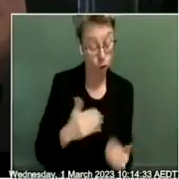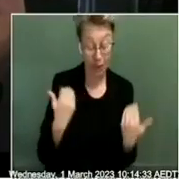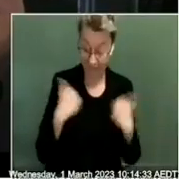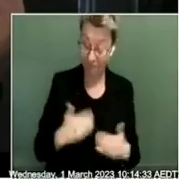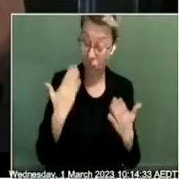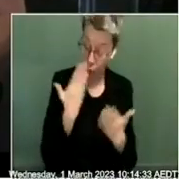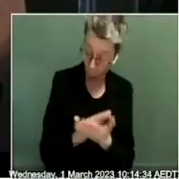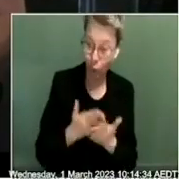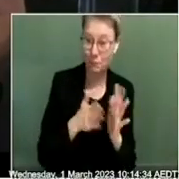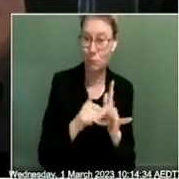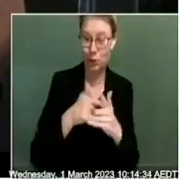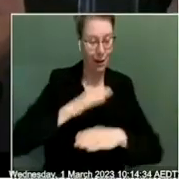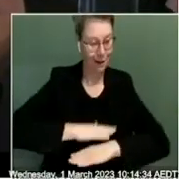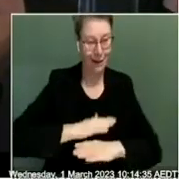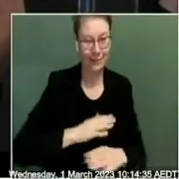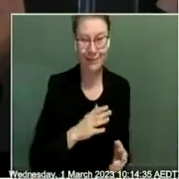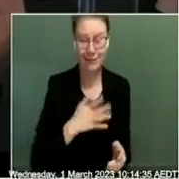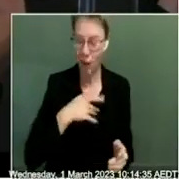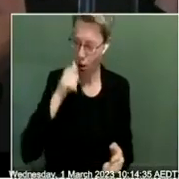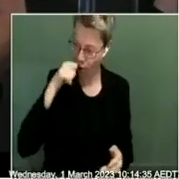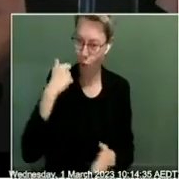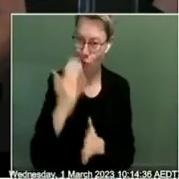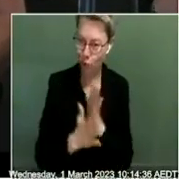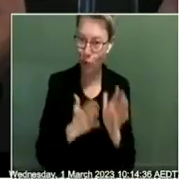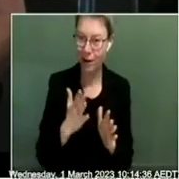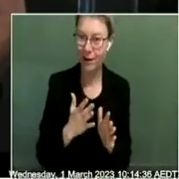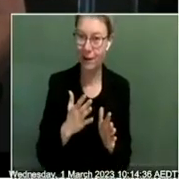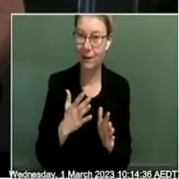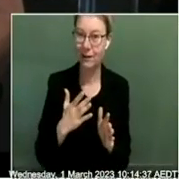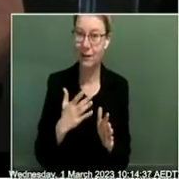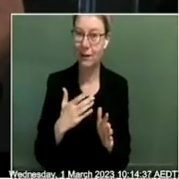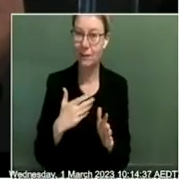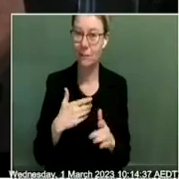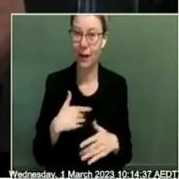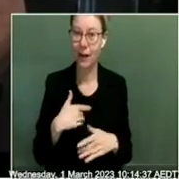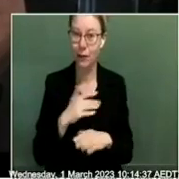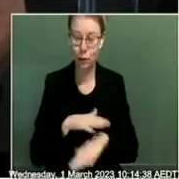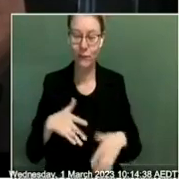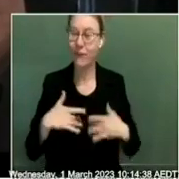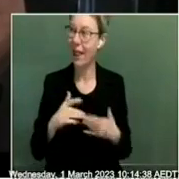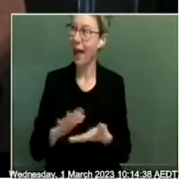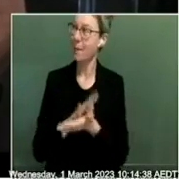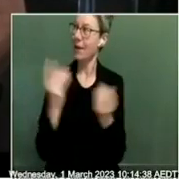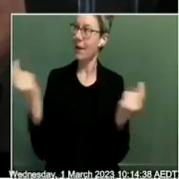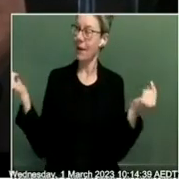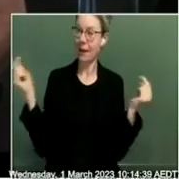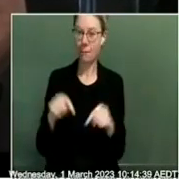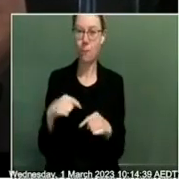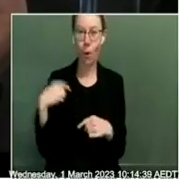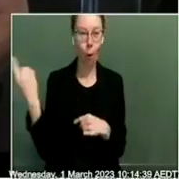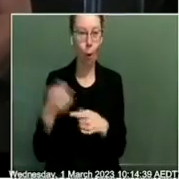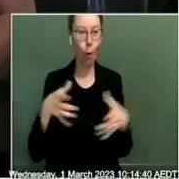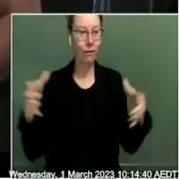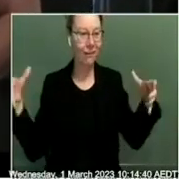this is our kids' safe, happy place where we can all come together as a family